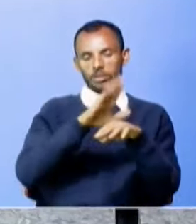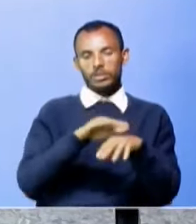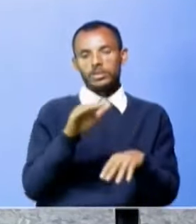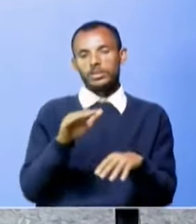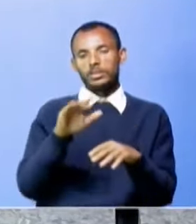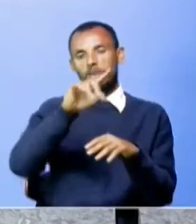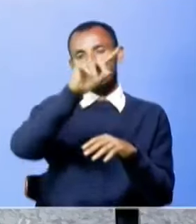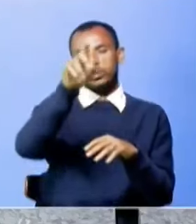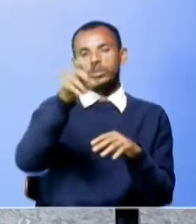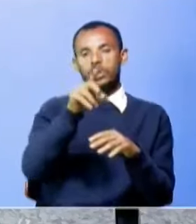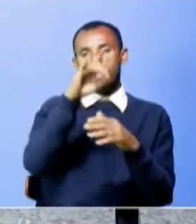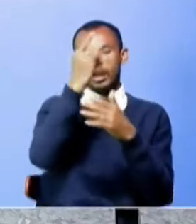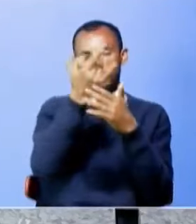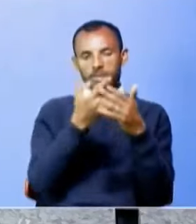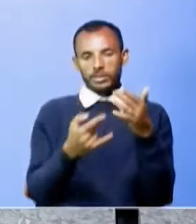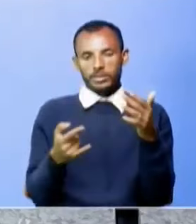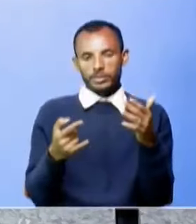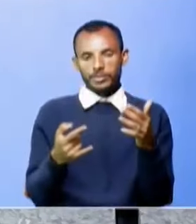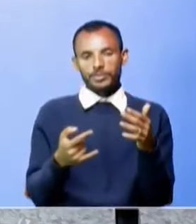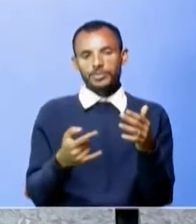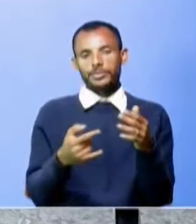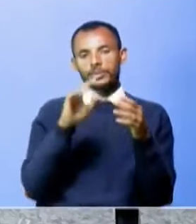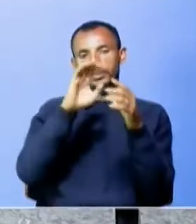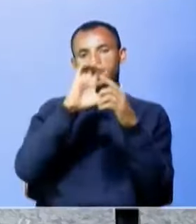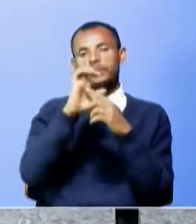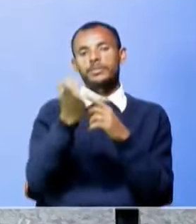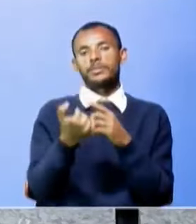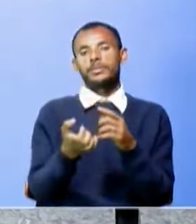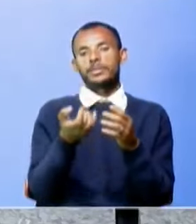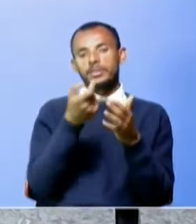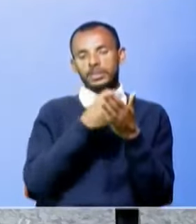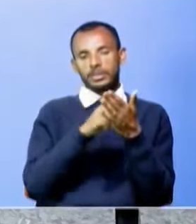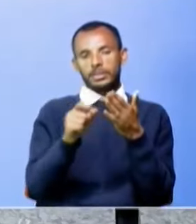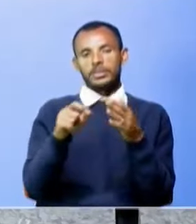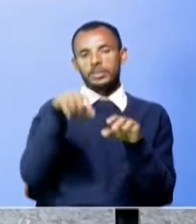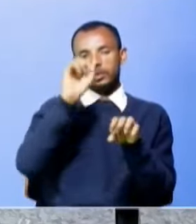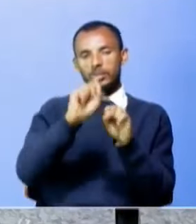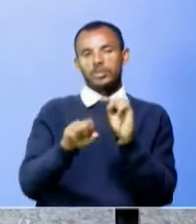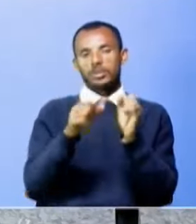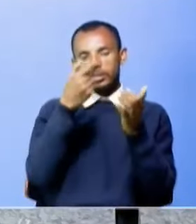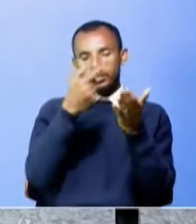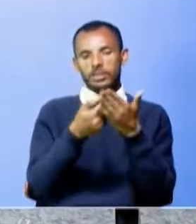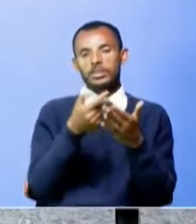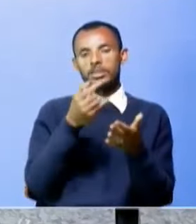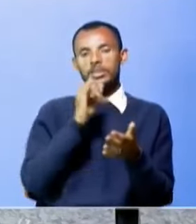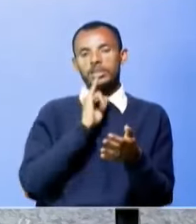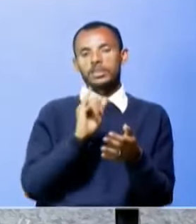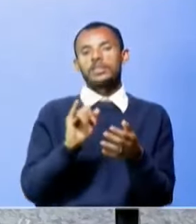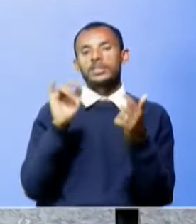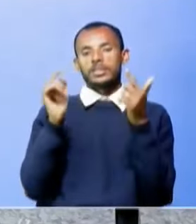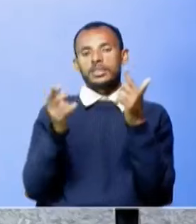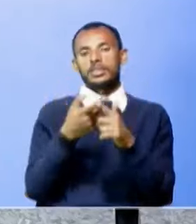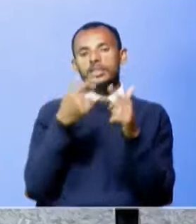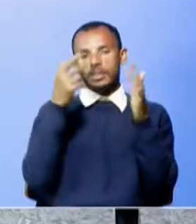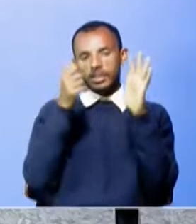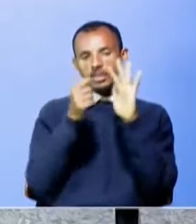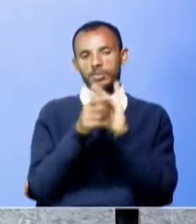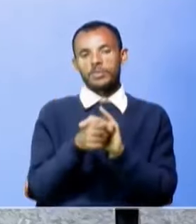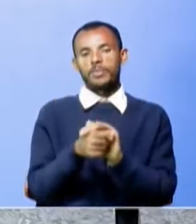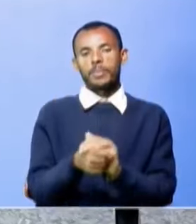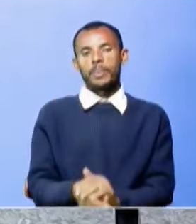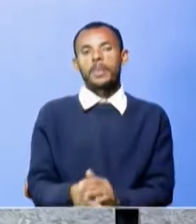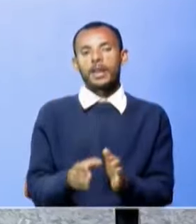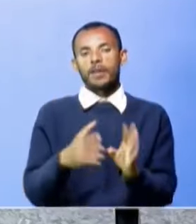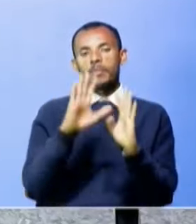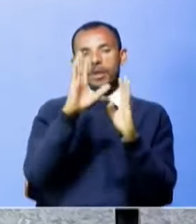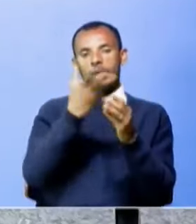the question, you can list out the events, right? So this is the second example. Let